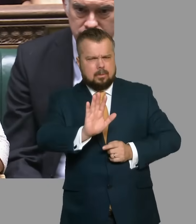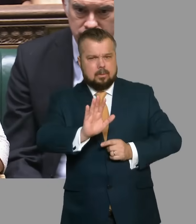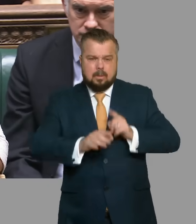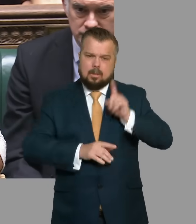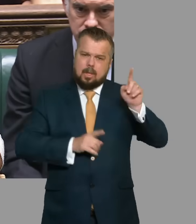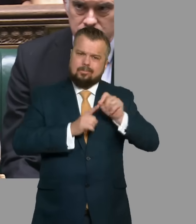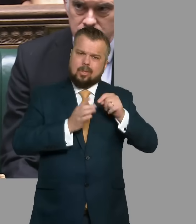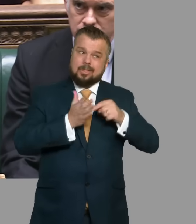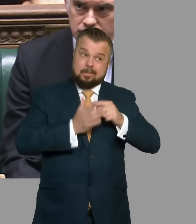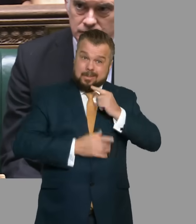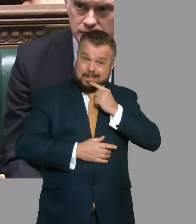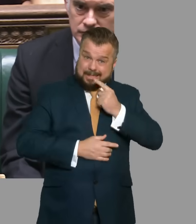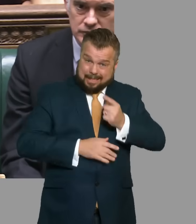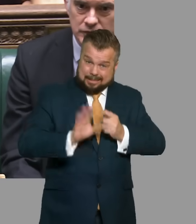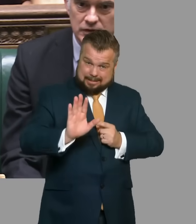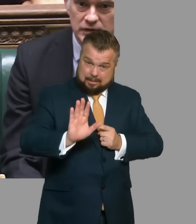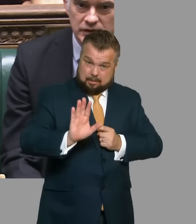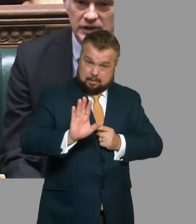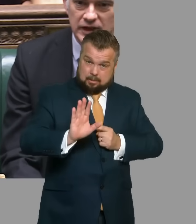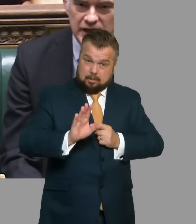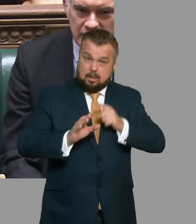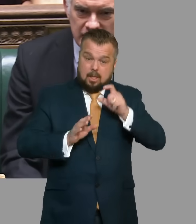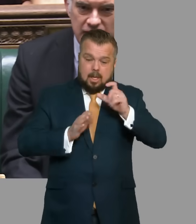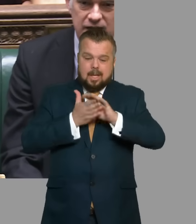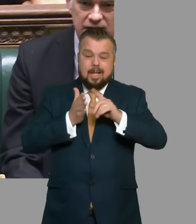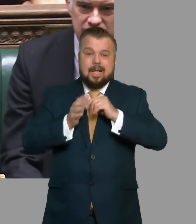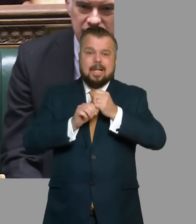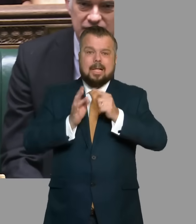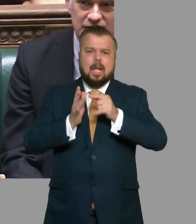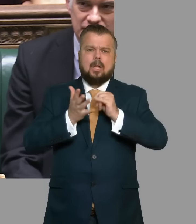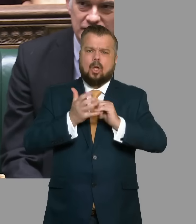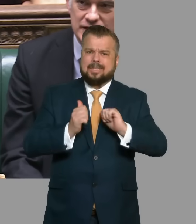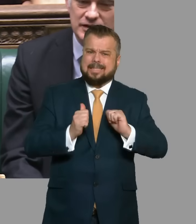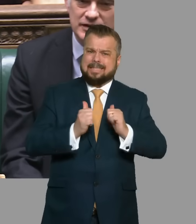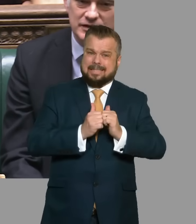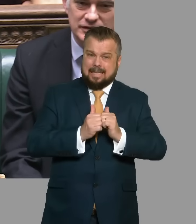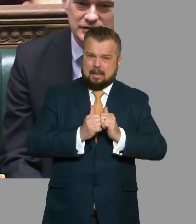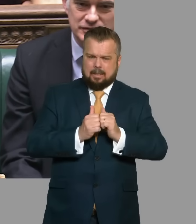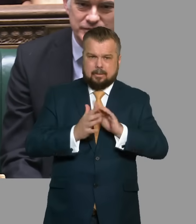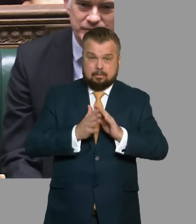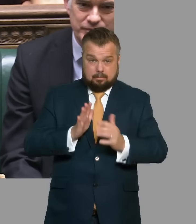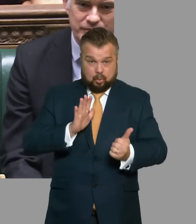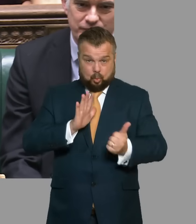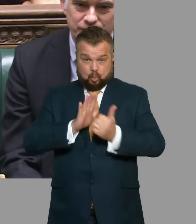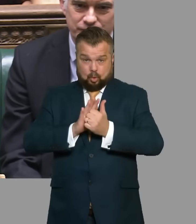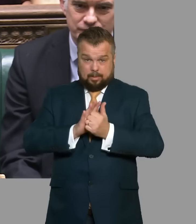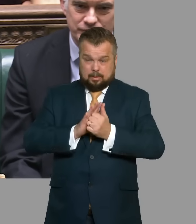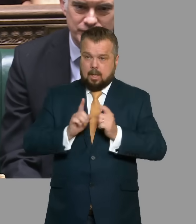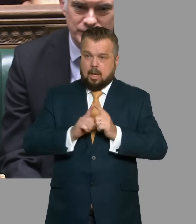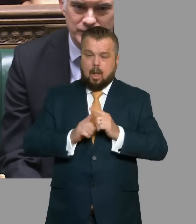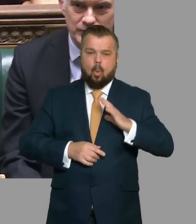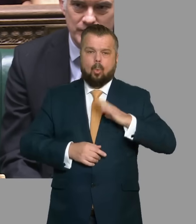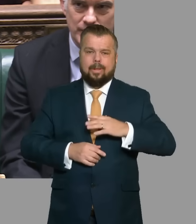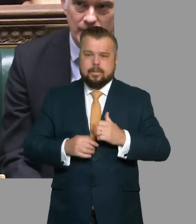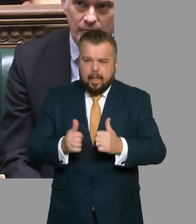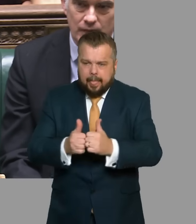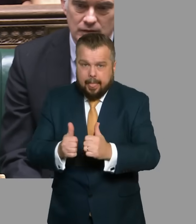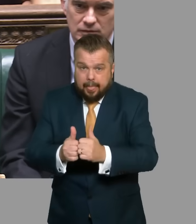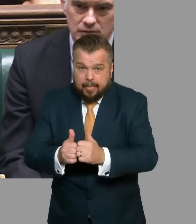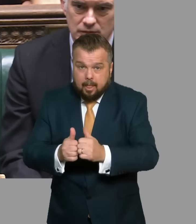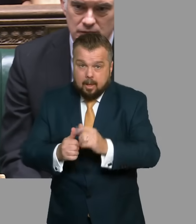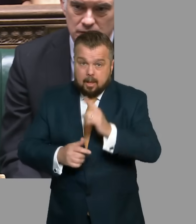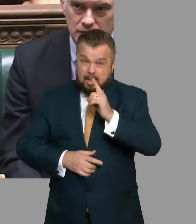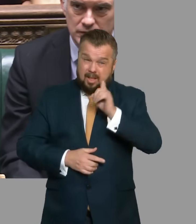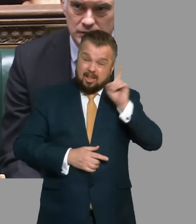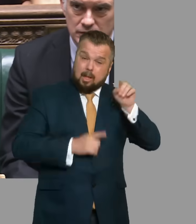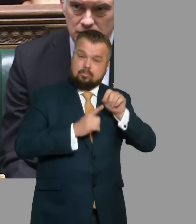Trump to tell us that. We've been saying this for 12 months. And let's remind the Prime Minister, President Trump thought that we